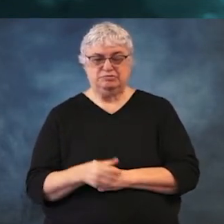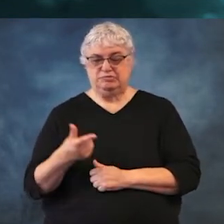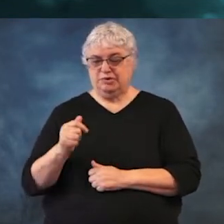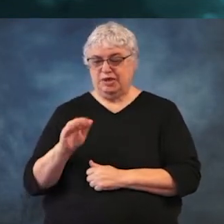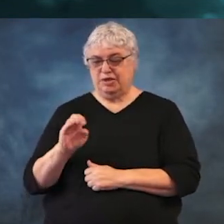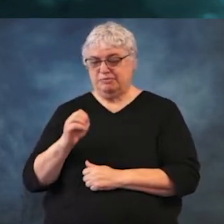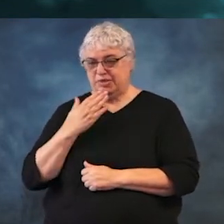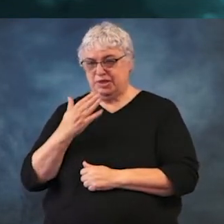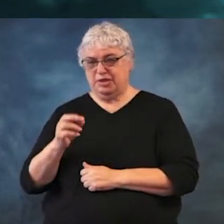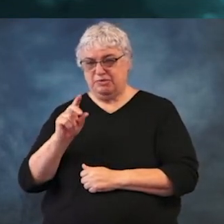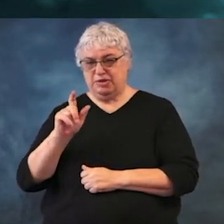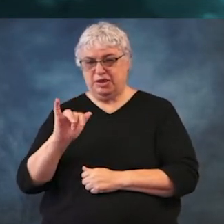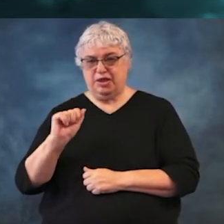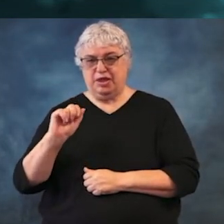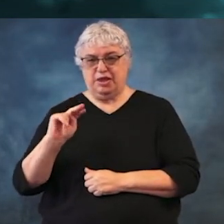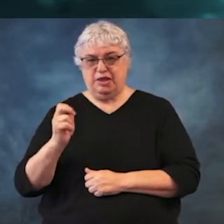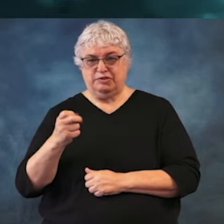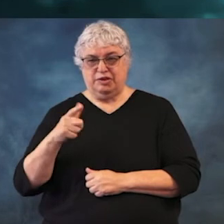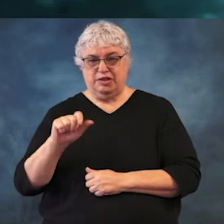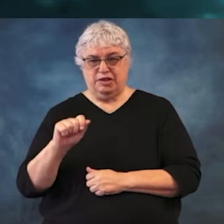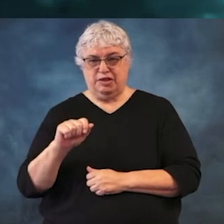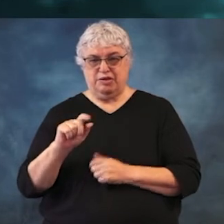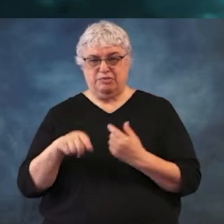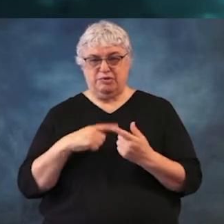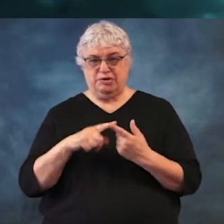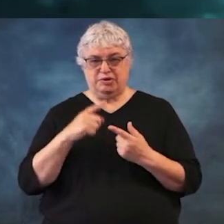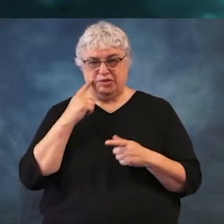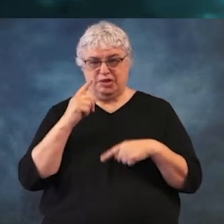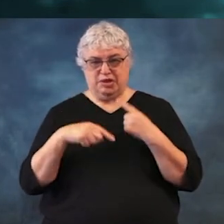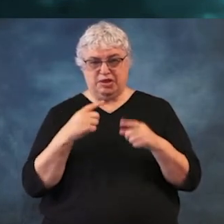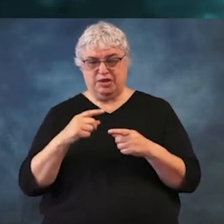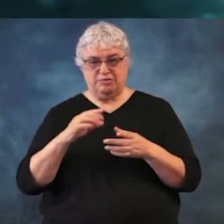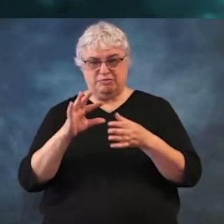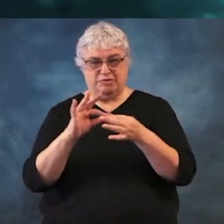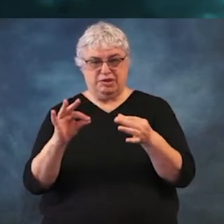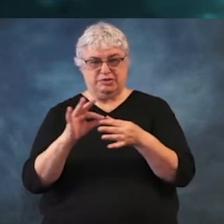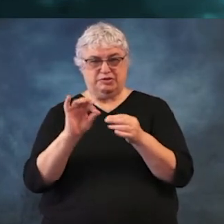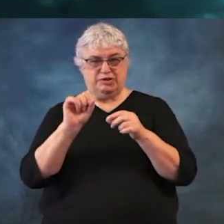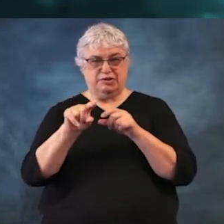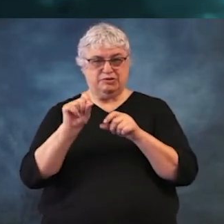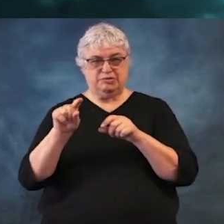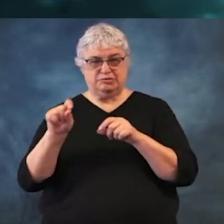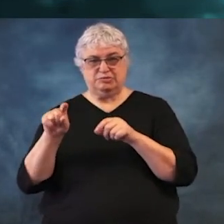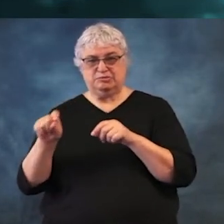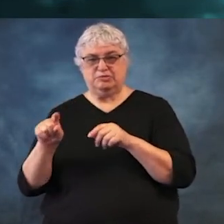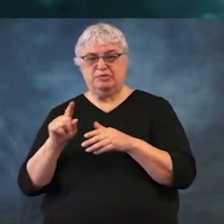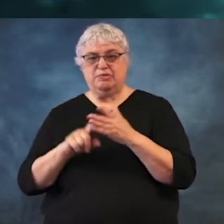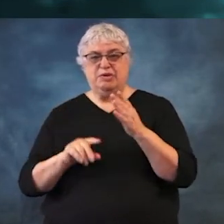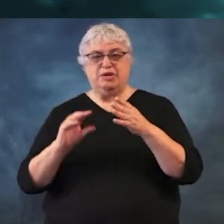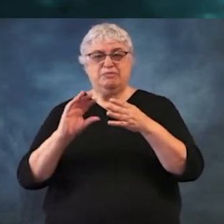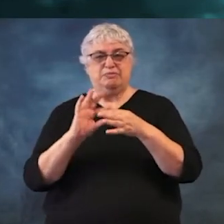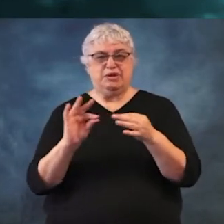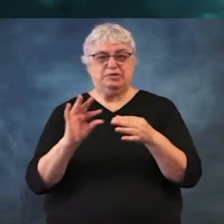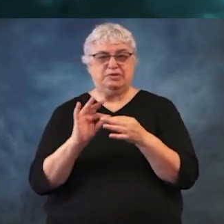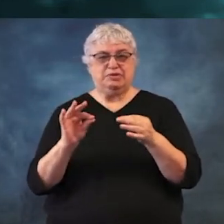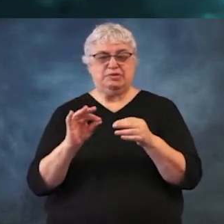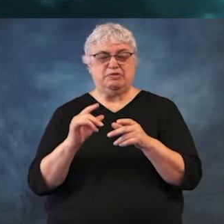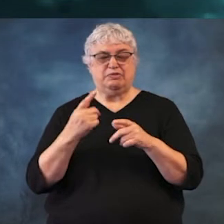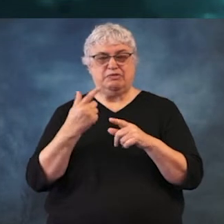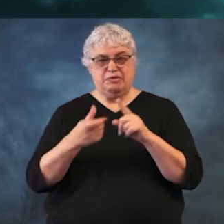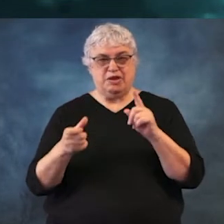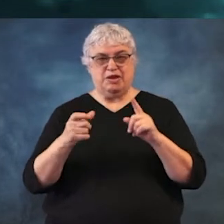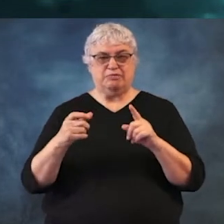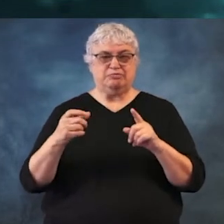you, Ricky. Angela, what about you? When you think about messaging, what advice do you have for